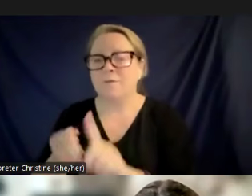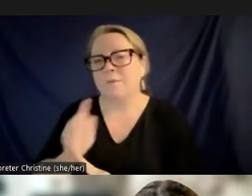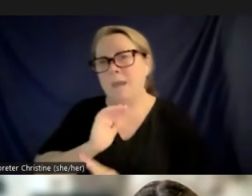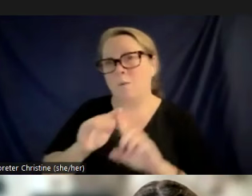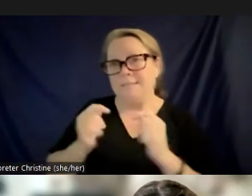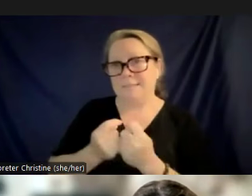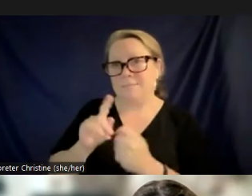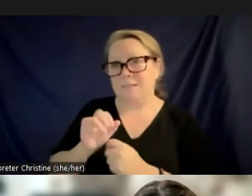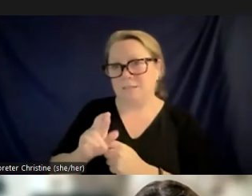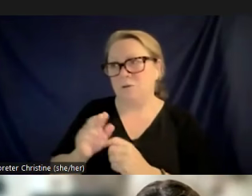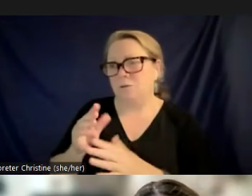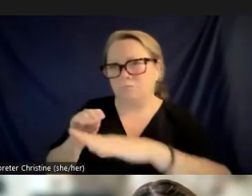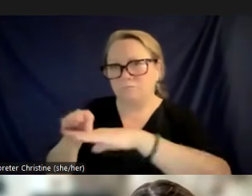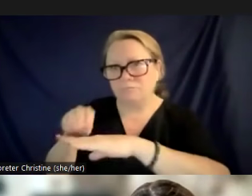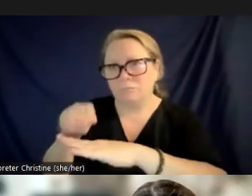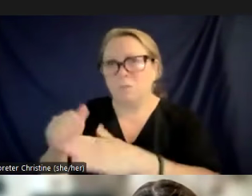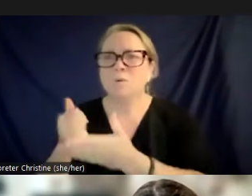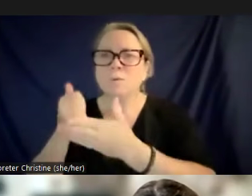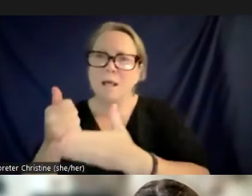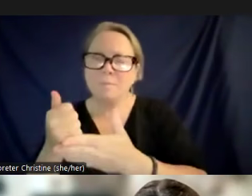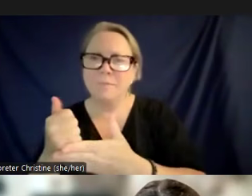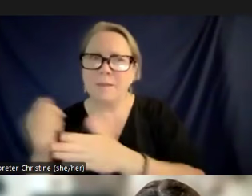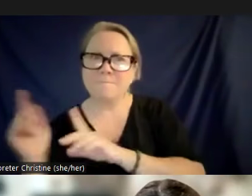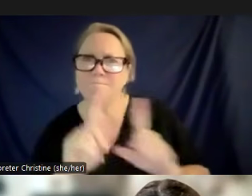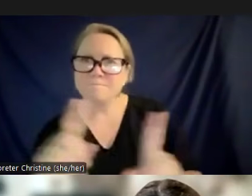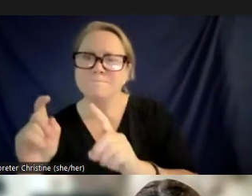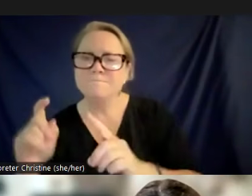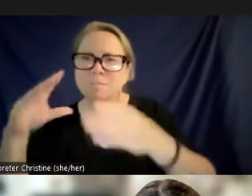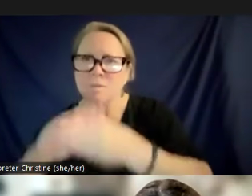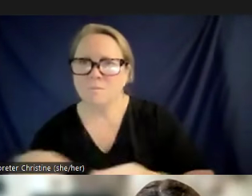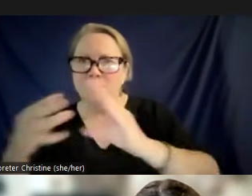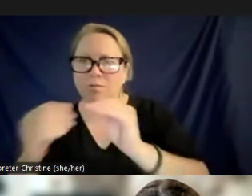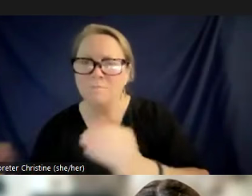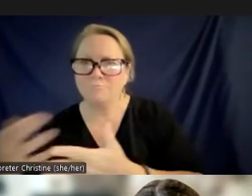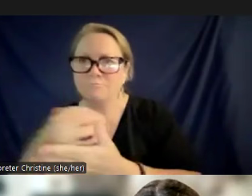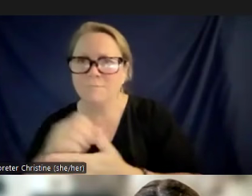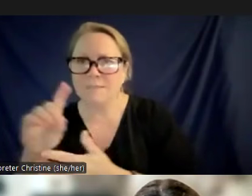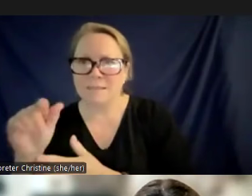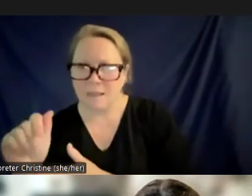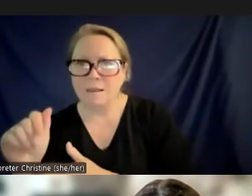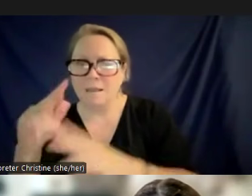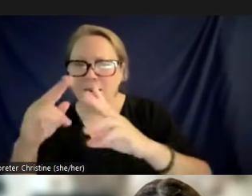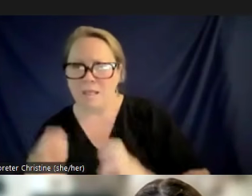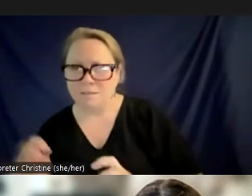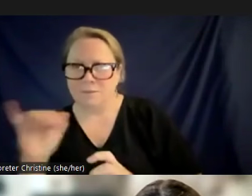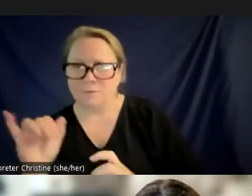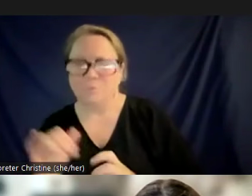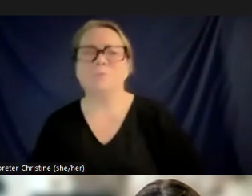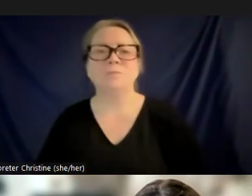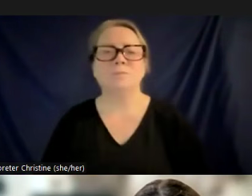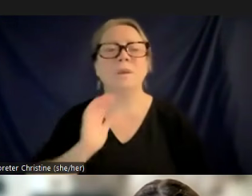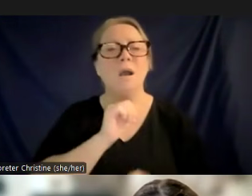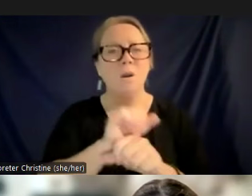at TIER to carry out the qualitative data collection and analysis process. As part of our work,